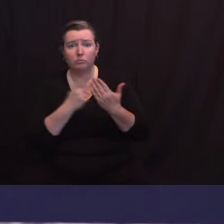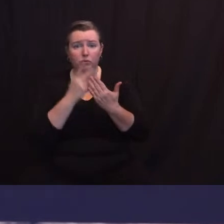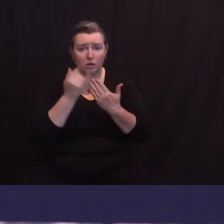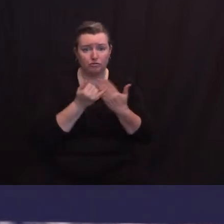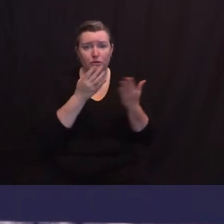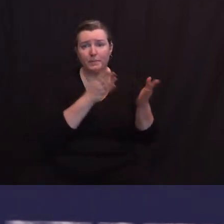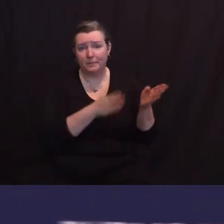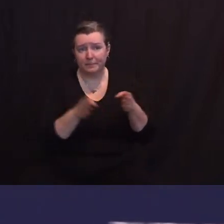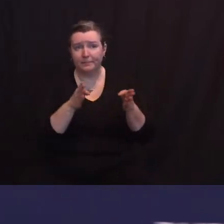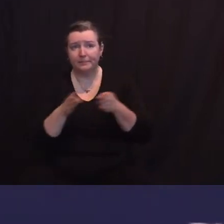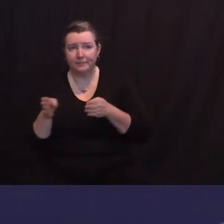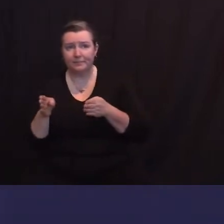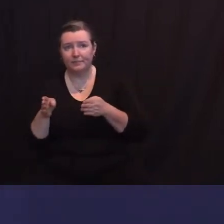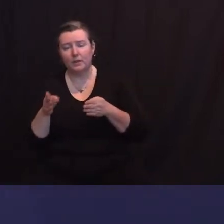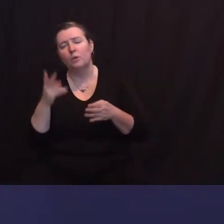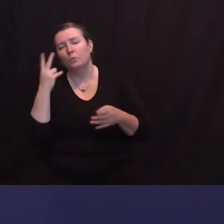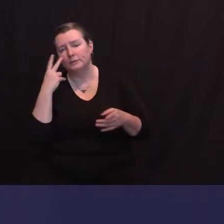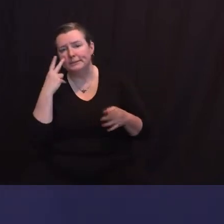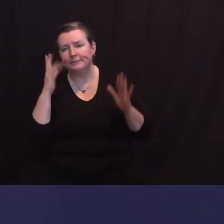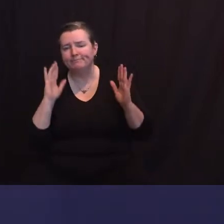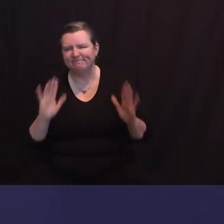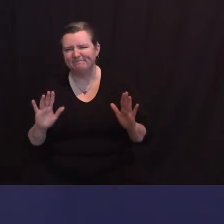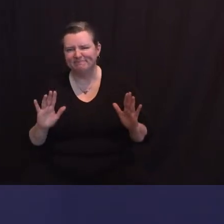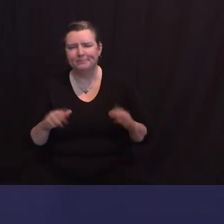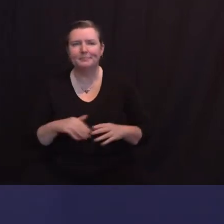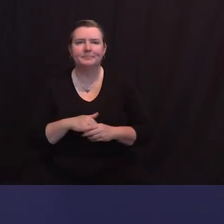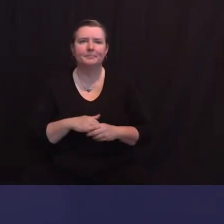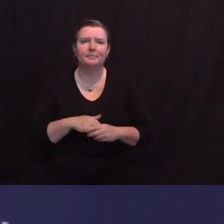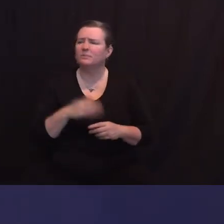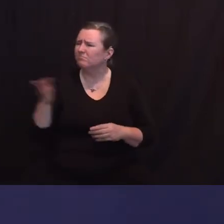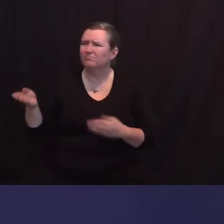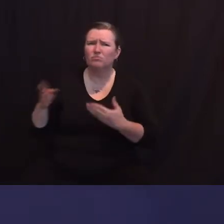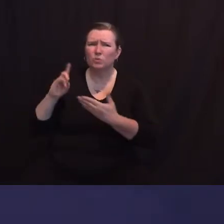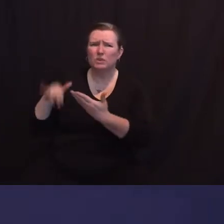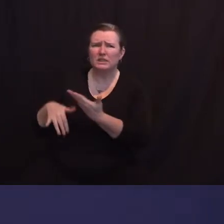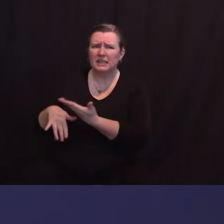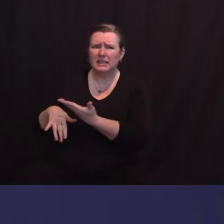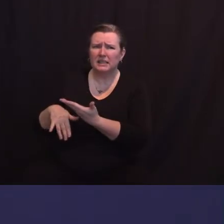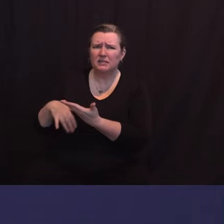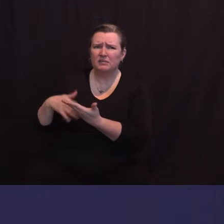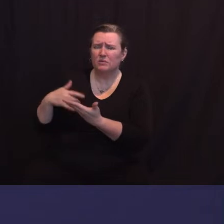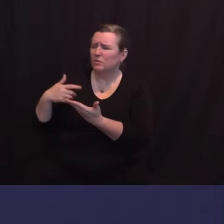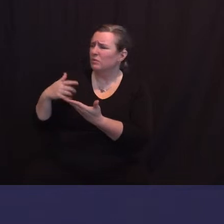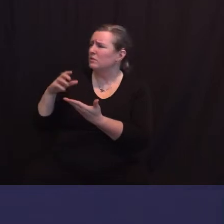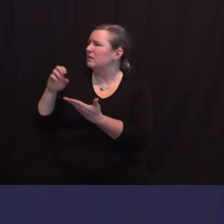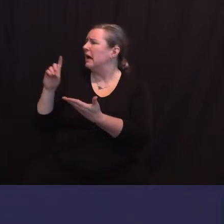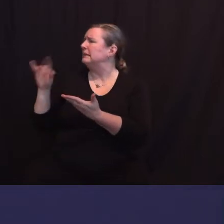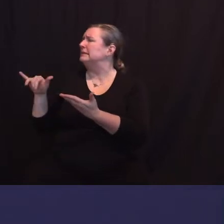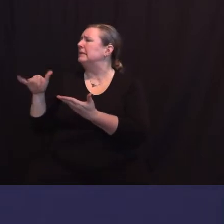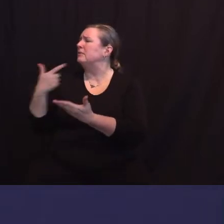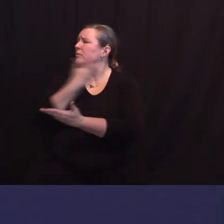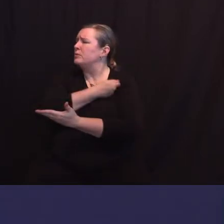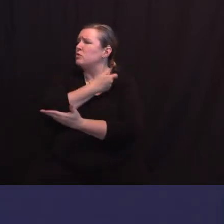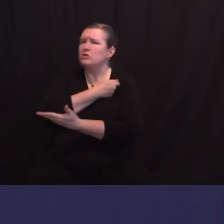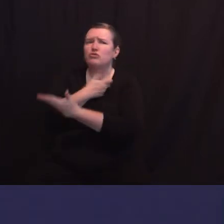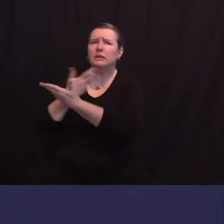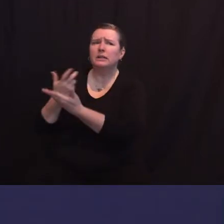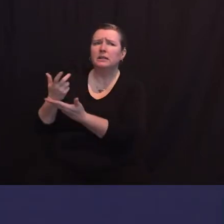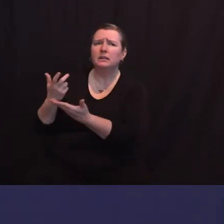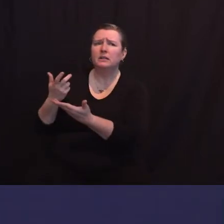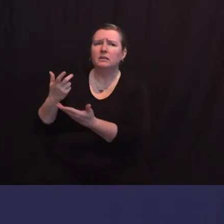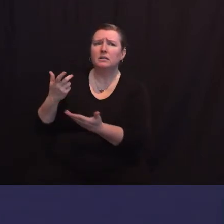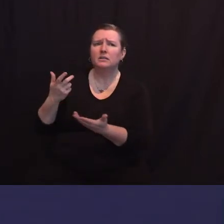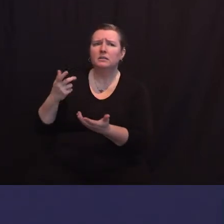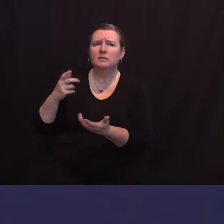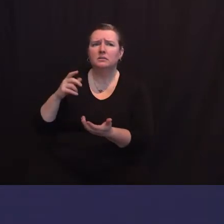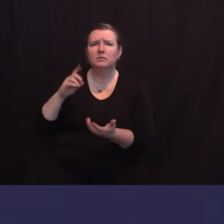on immunizations as a general matter, or Eddie? Yeah, the 2021 immunization data is not available